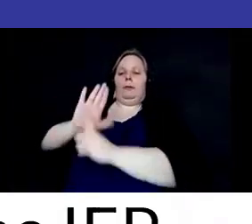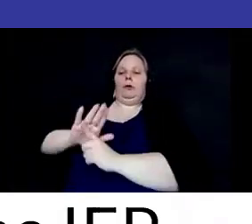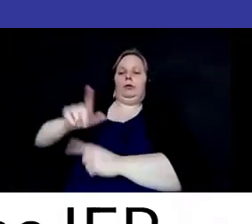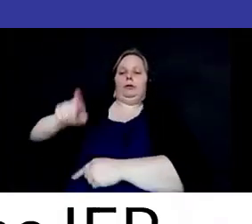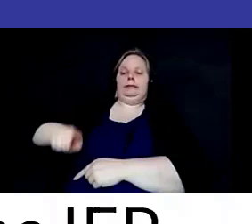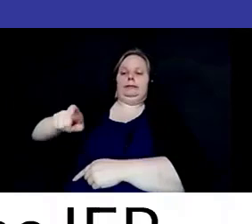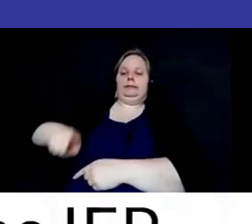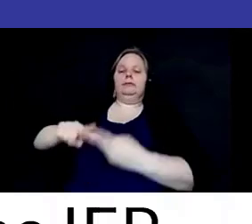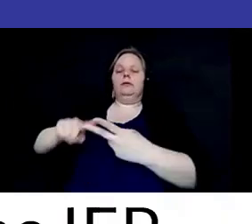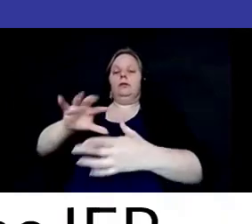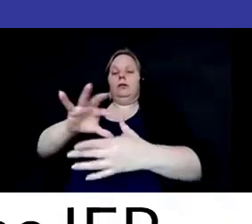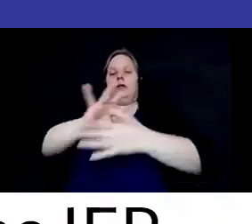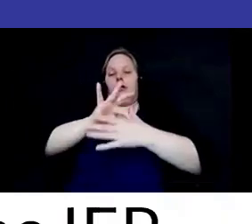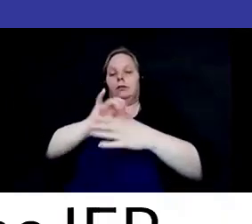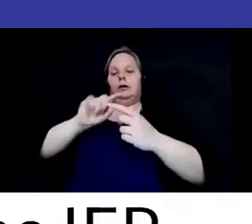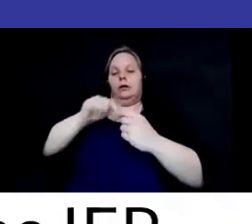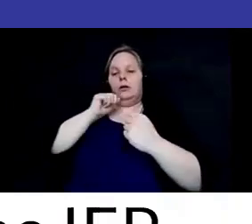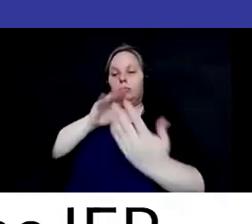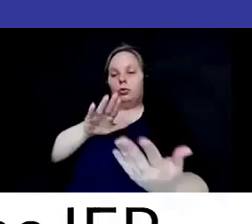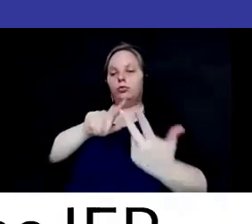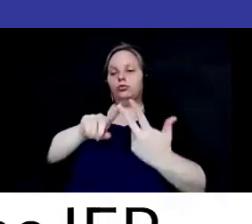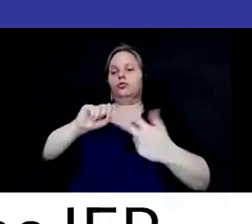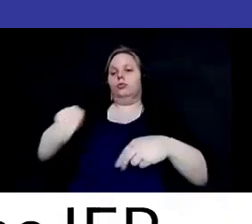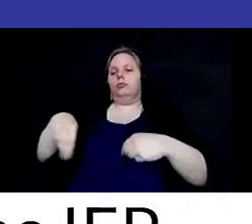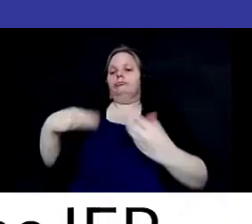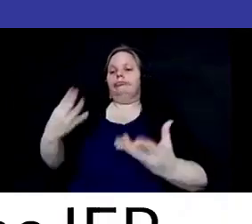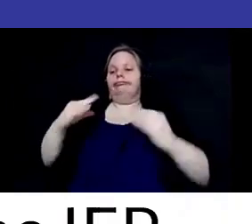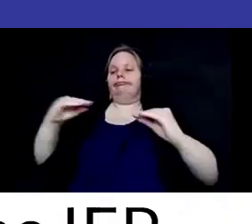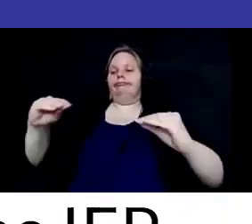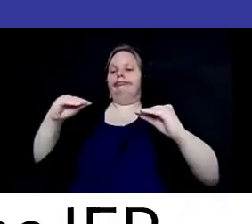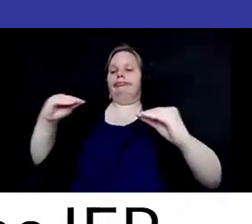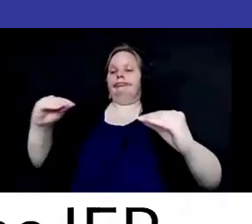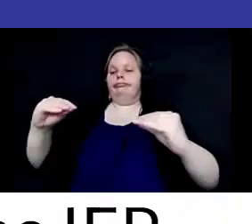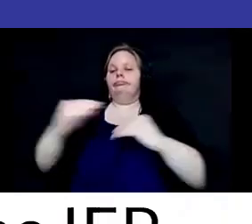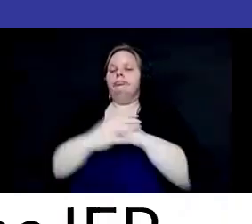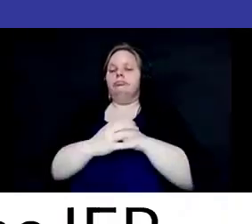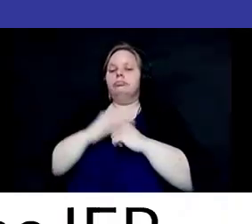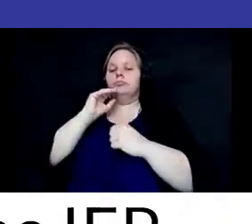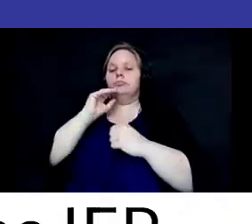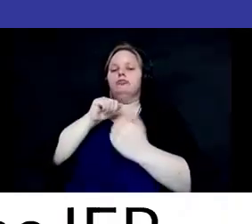content, methodology, or delivery of instruction